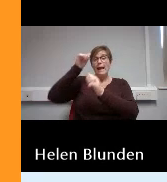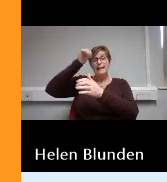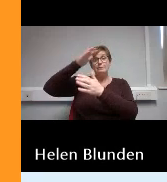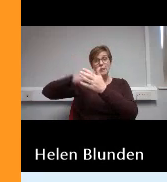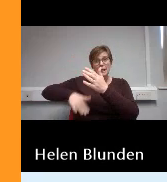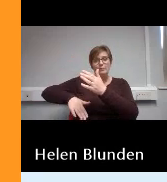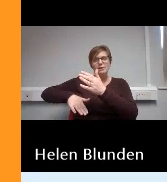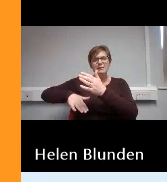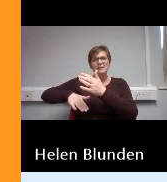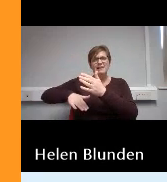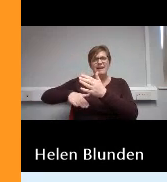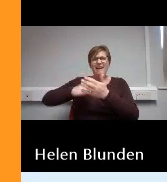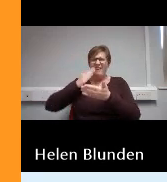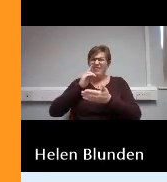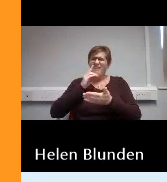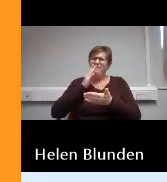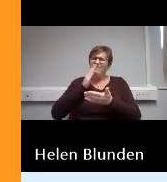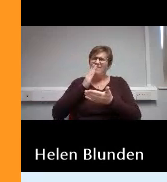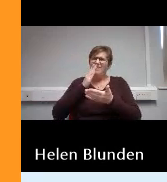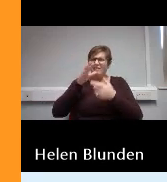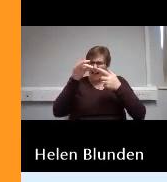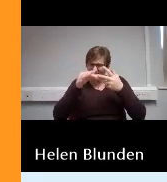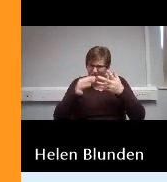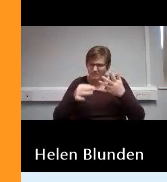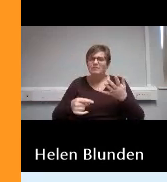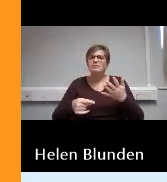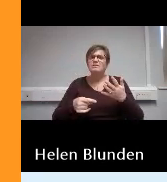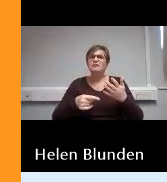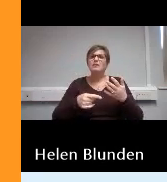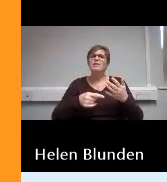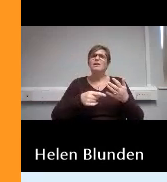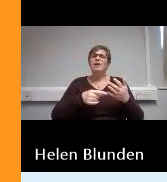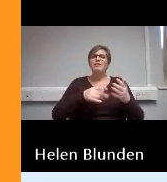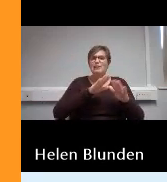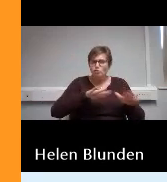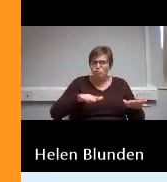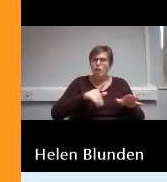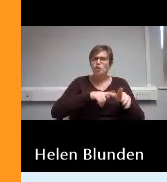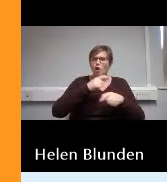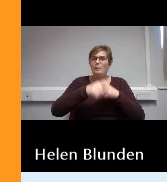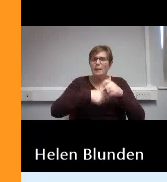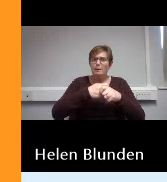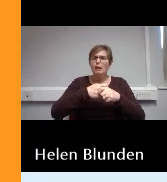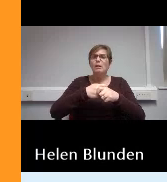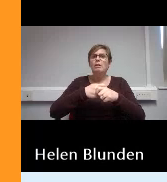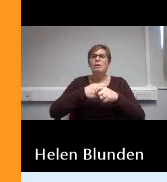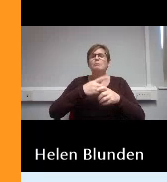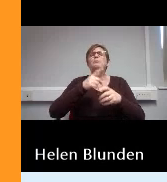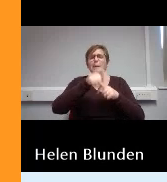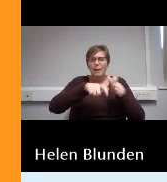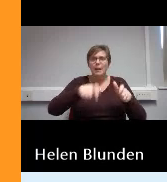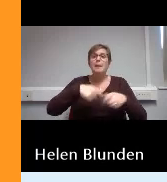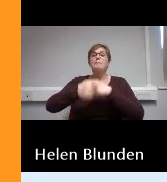are the factors which might result in children and young people tipping into emotional or mental health